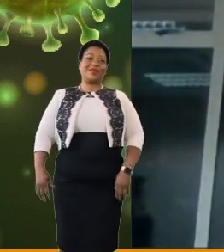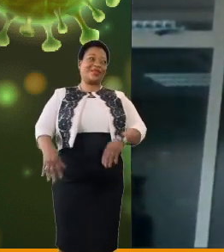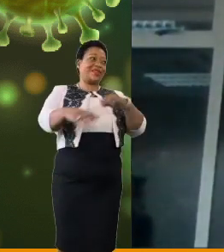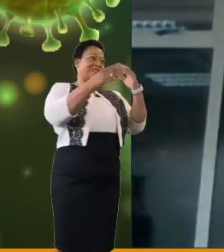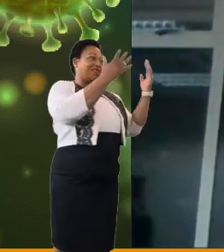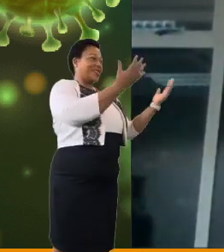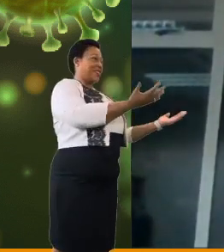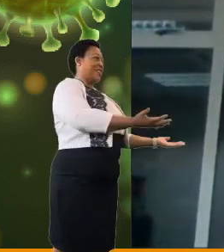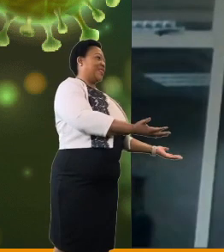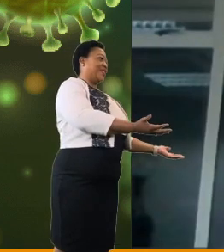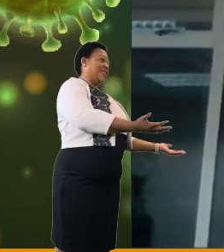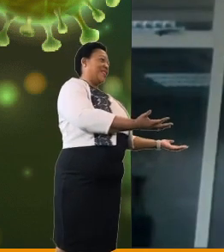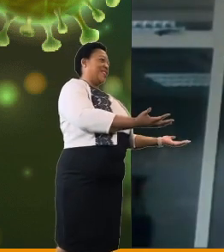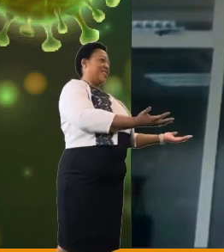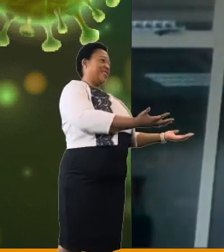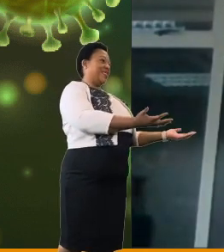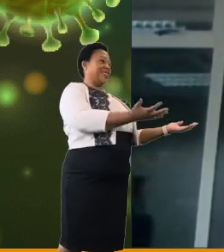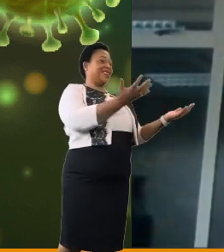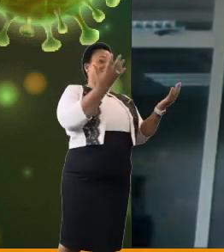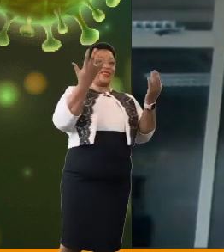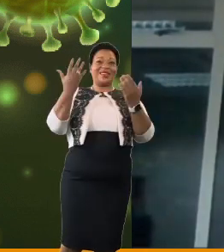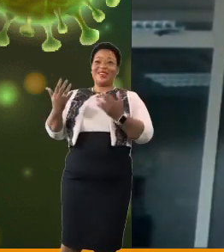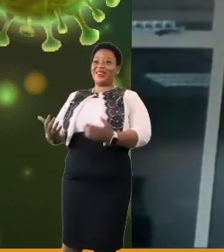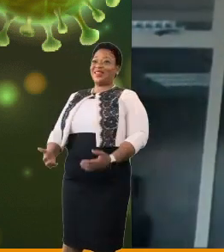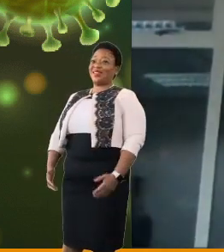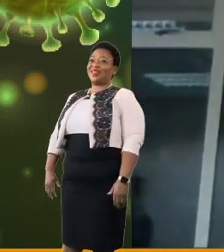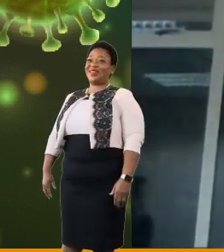power plant, it could be a sewage